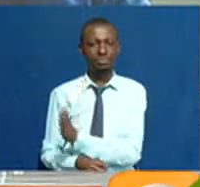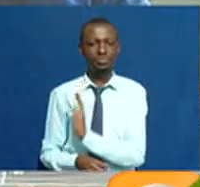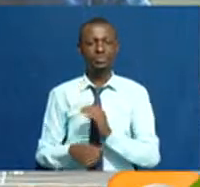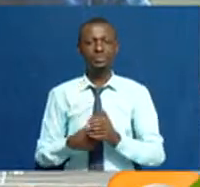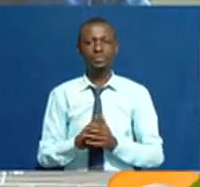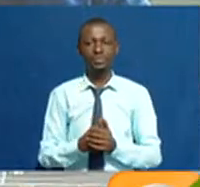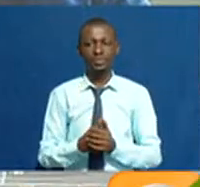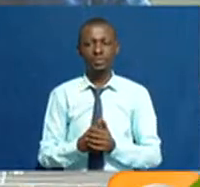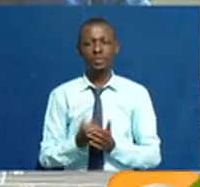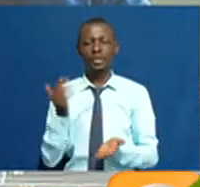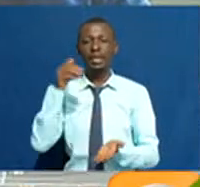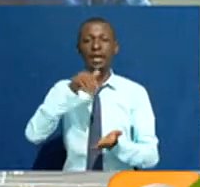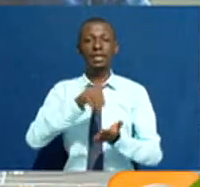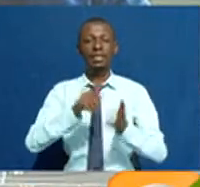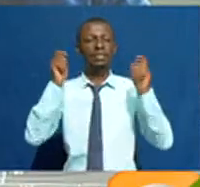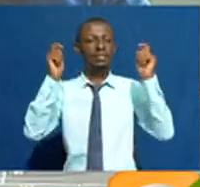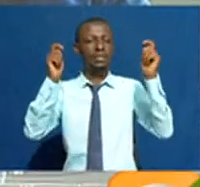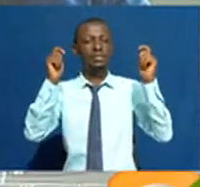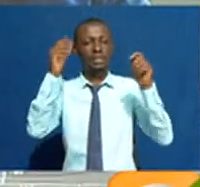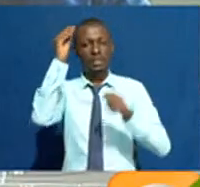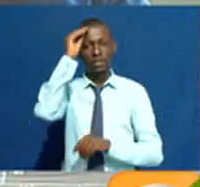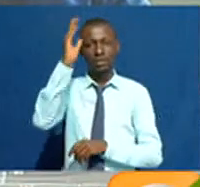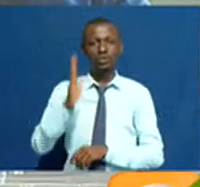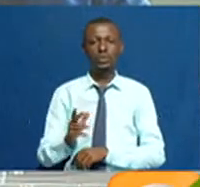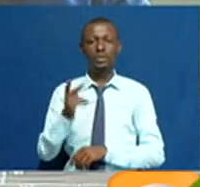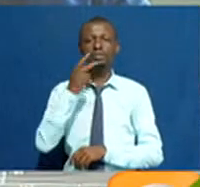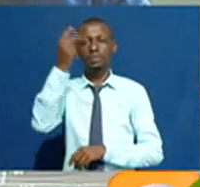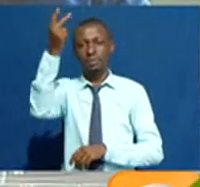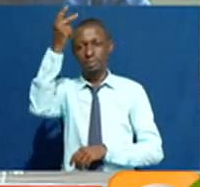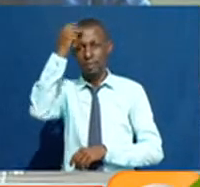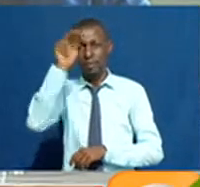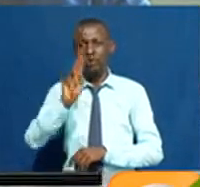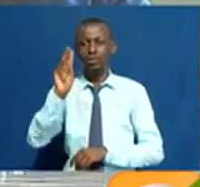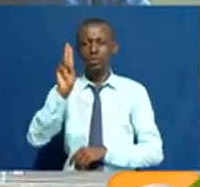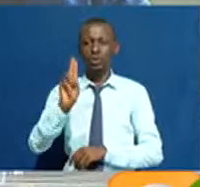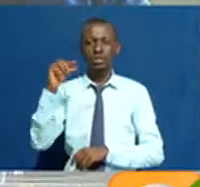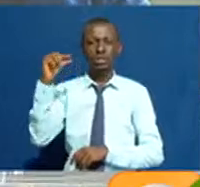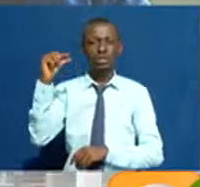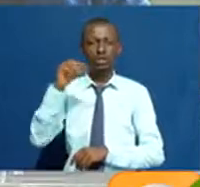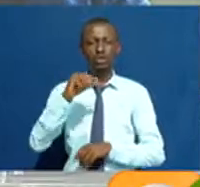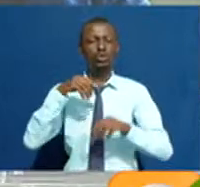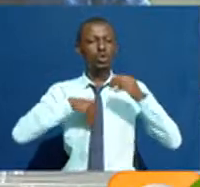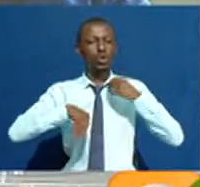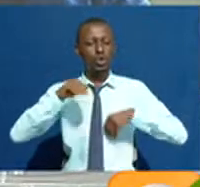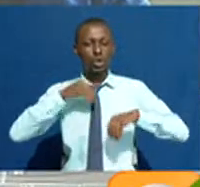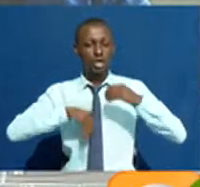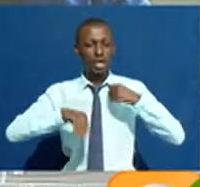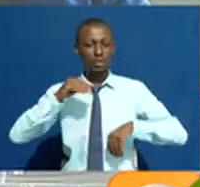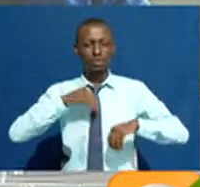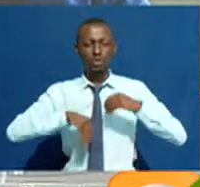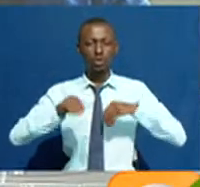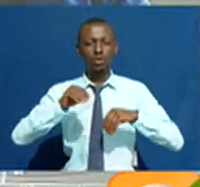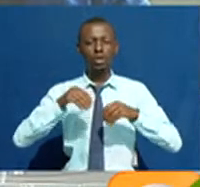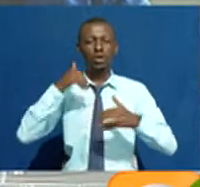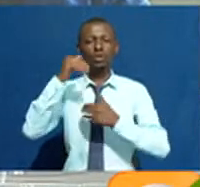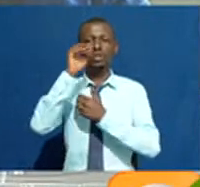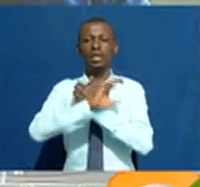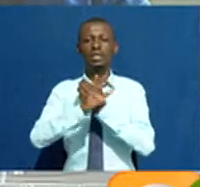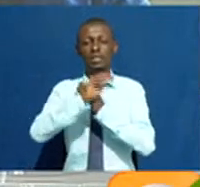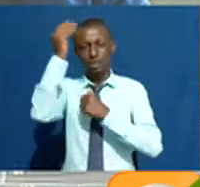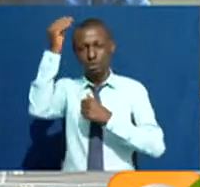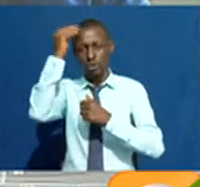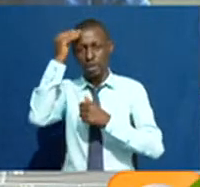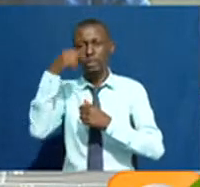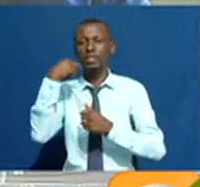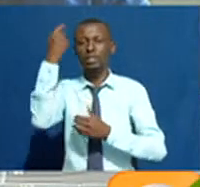To the streets again as parents and students caught up in the Uasin Gishu overseas scholarship scam threatened to resume